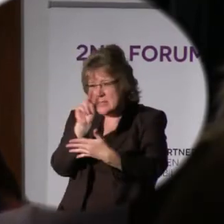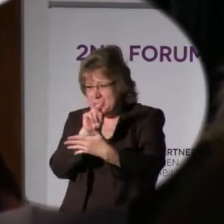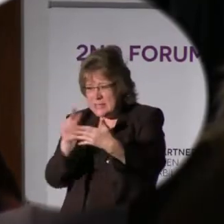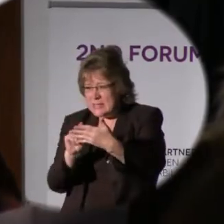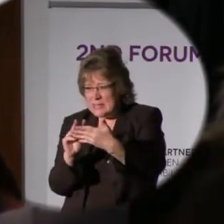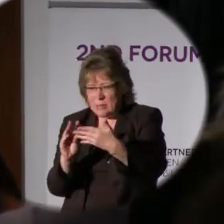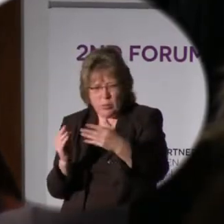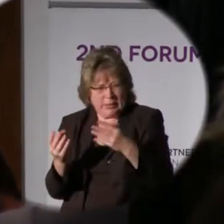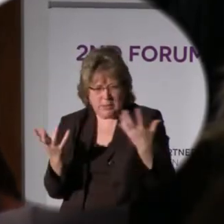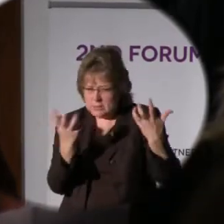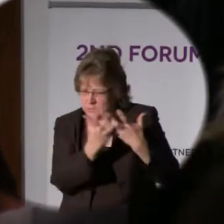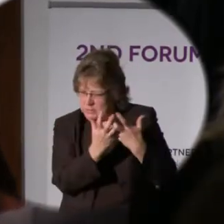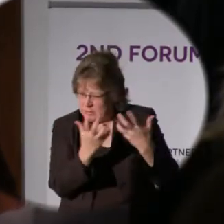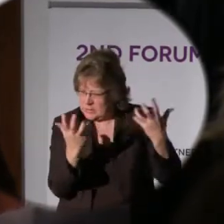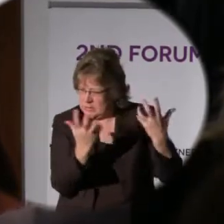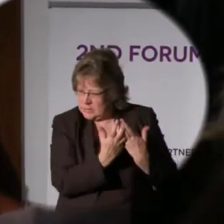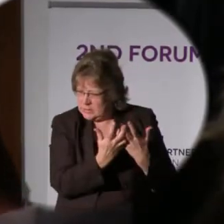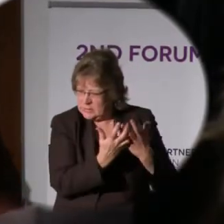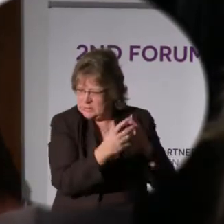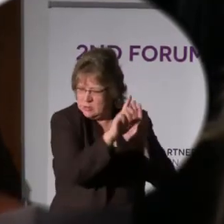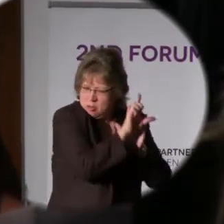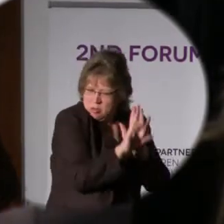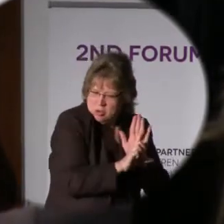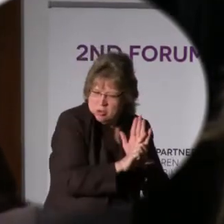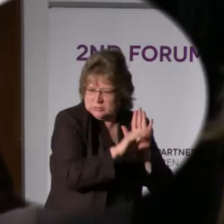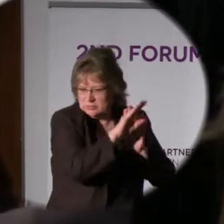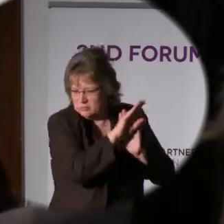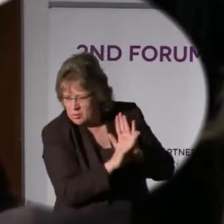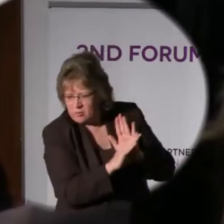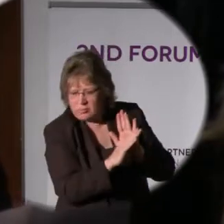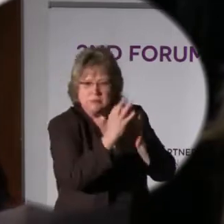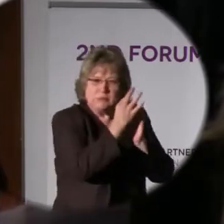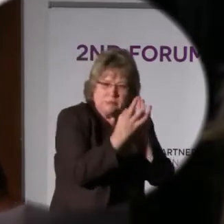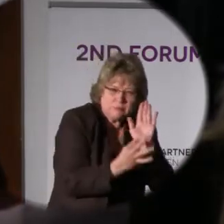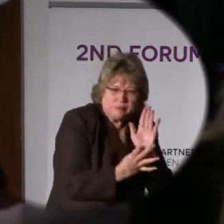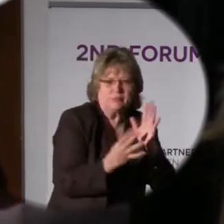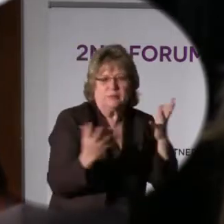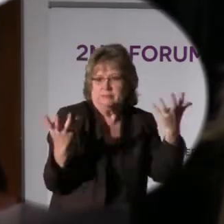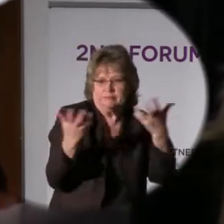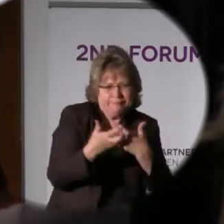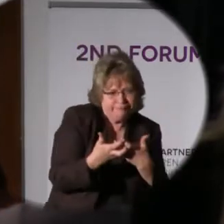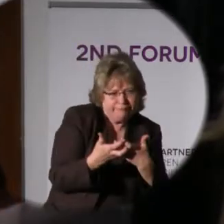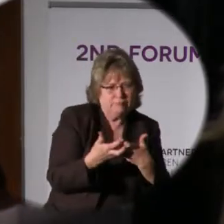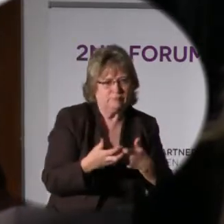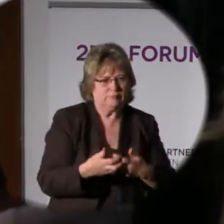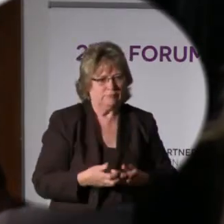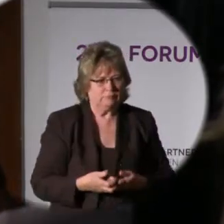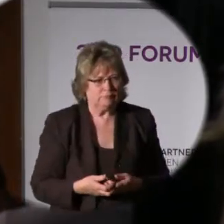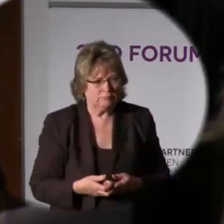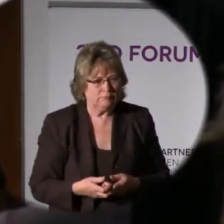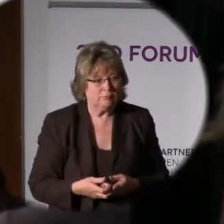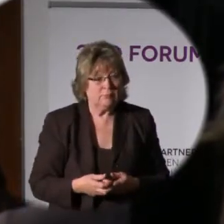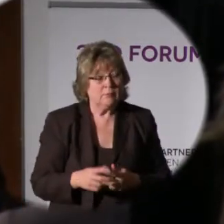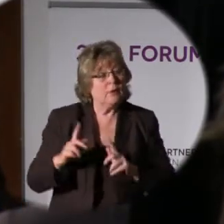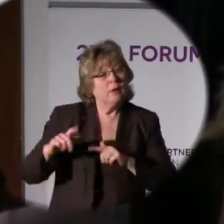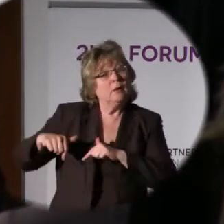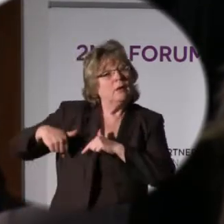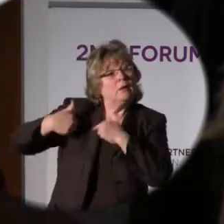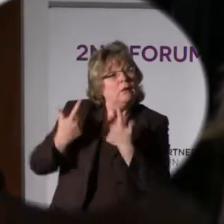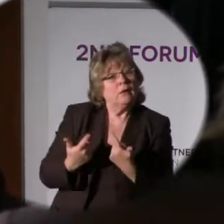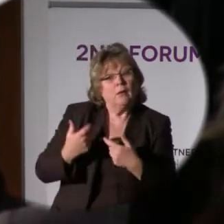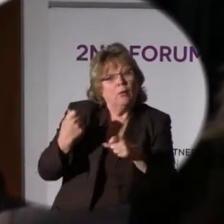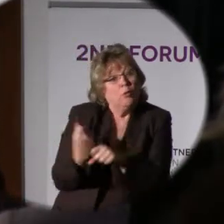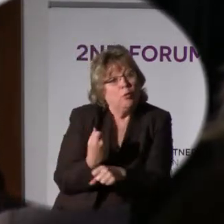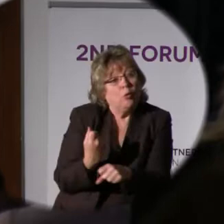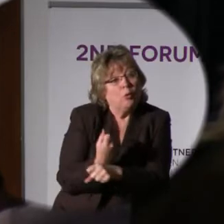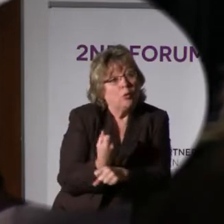our efforts to address challenges in the disability sector. We are lucky that we do get some support from UNICEF